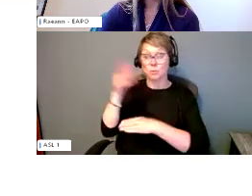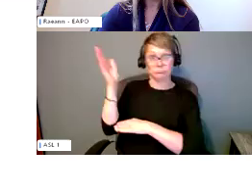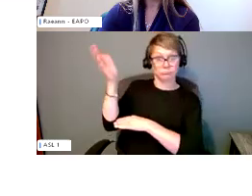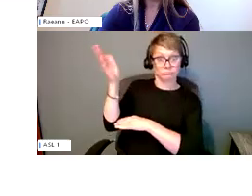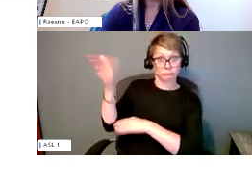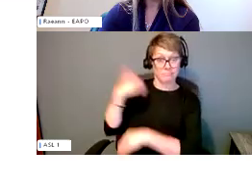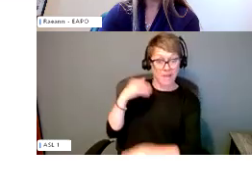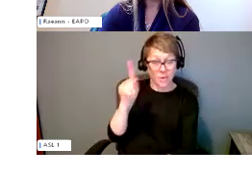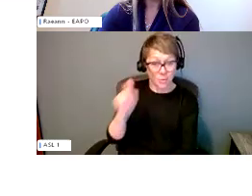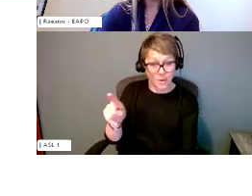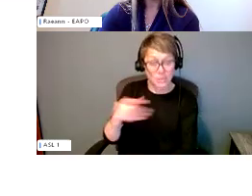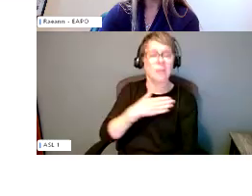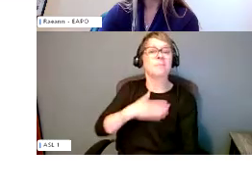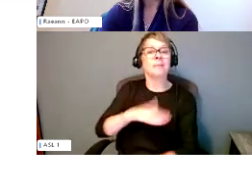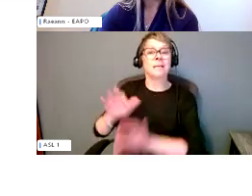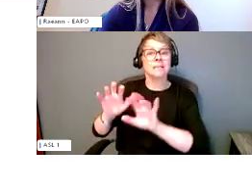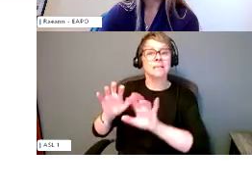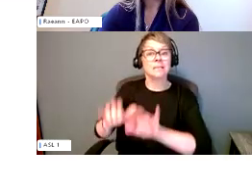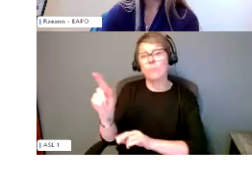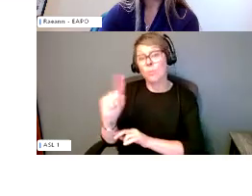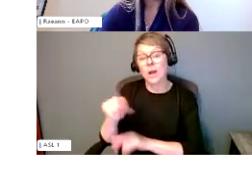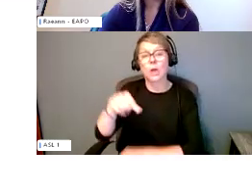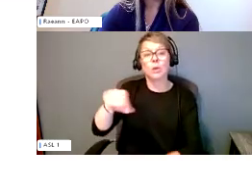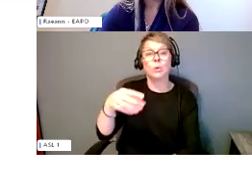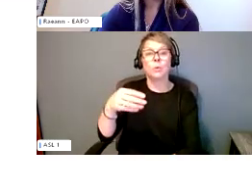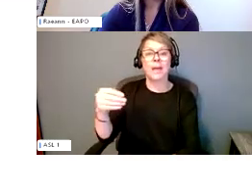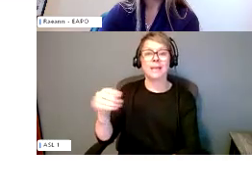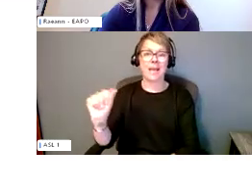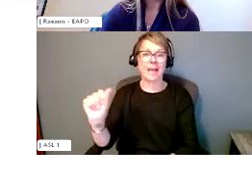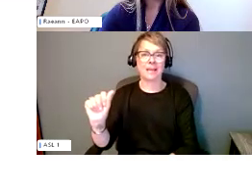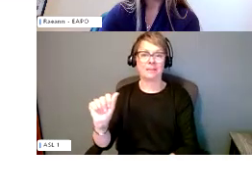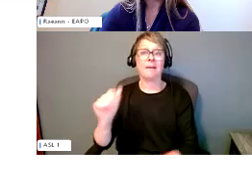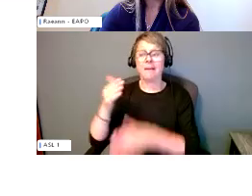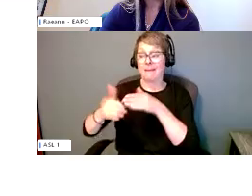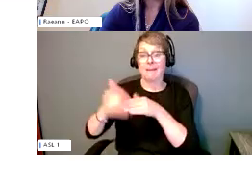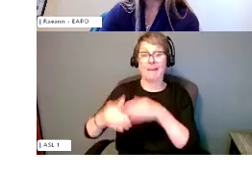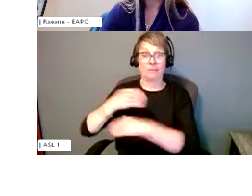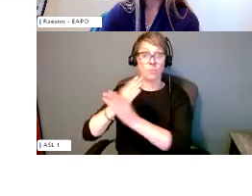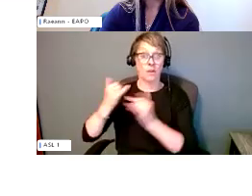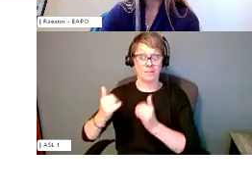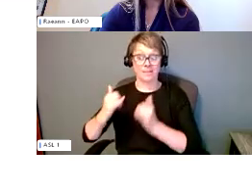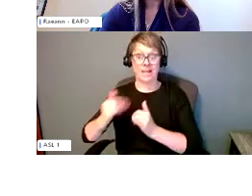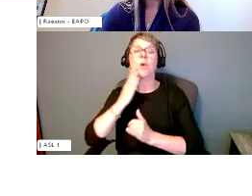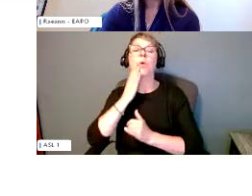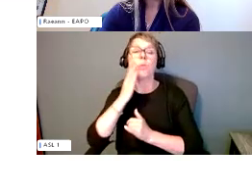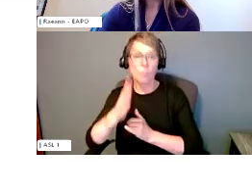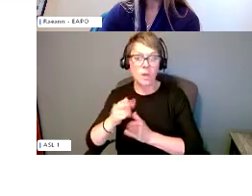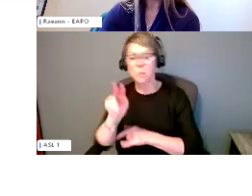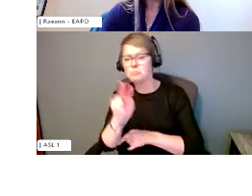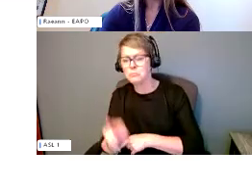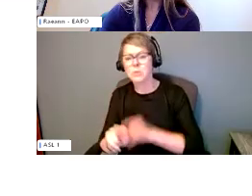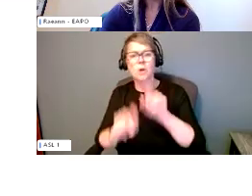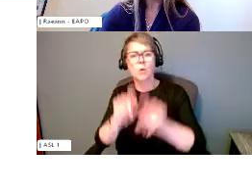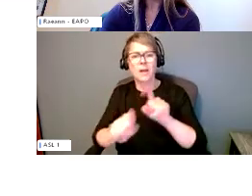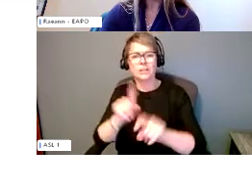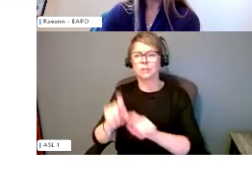post that in the Q&A box, and we will be spending time at the end of the session to go through some of the questions to ask the panelists. This